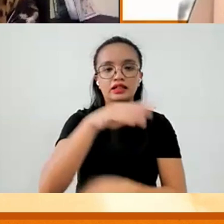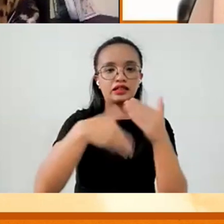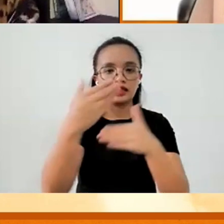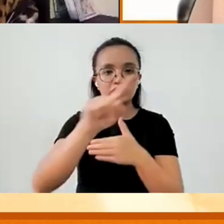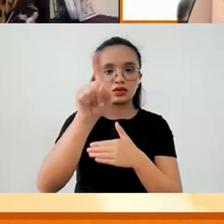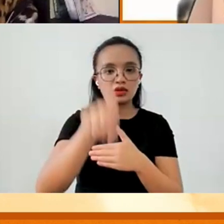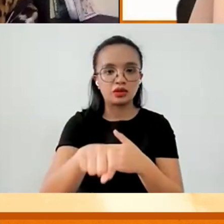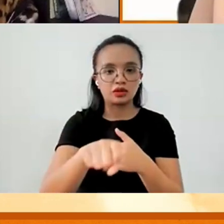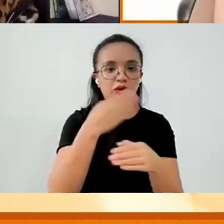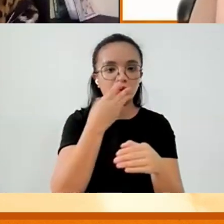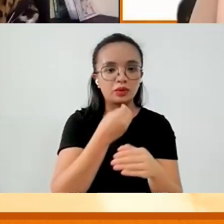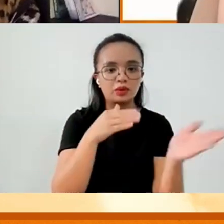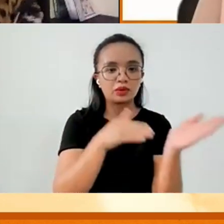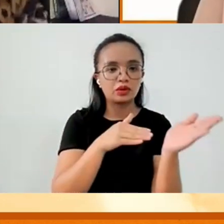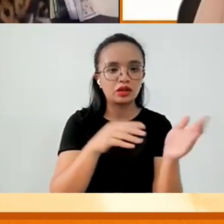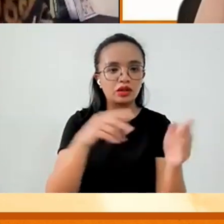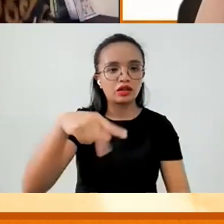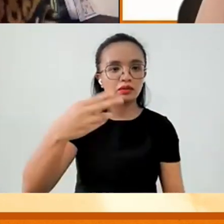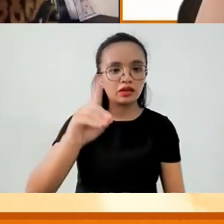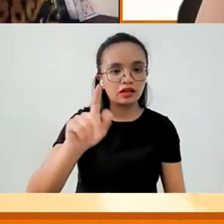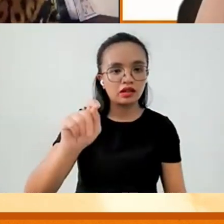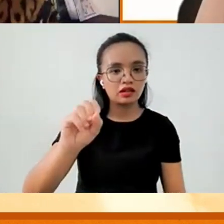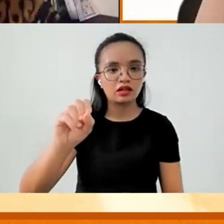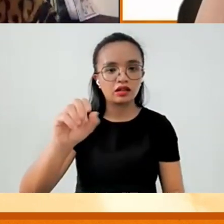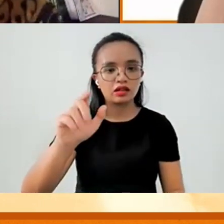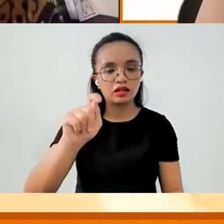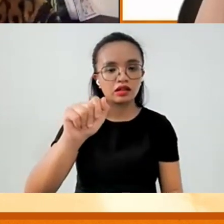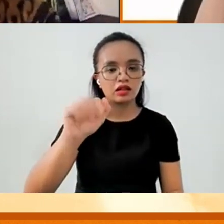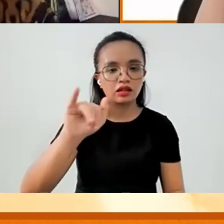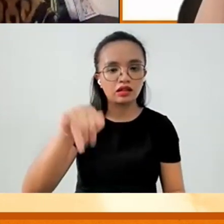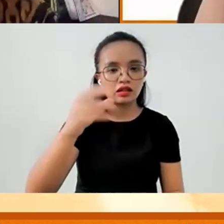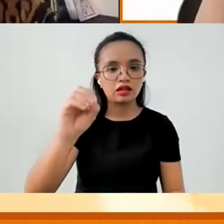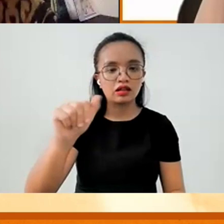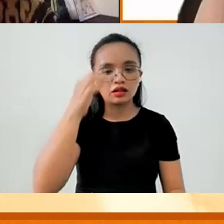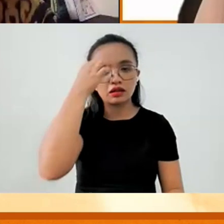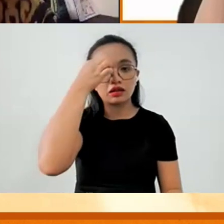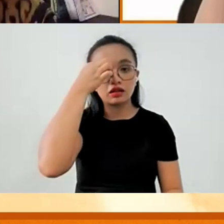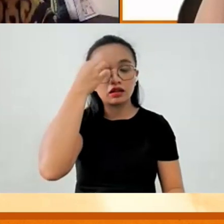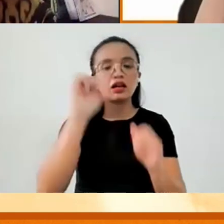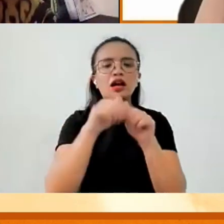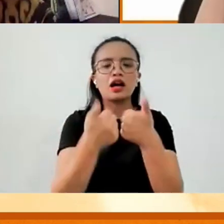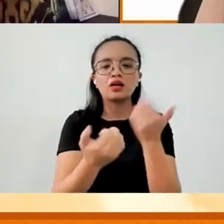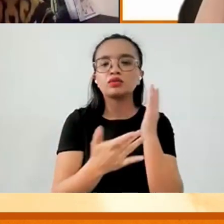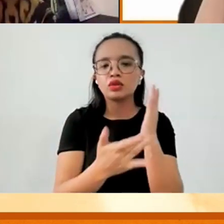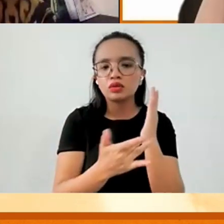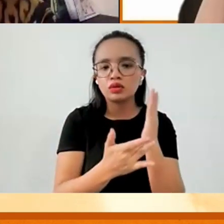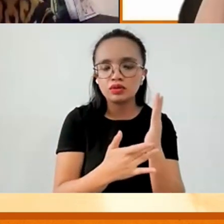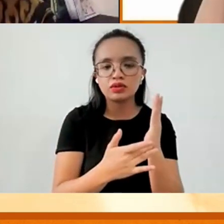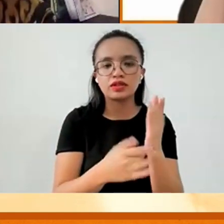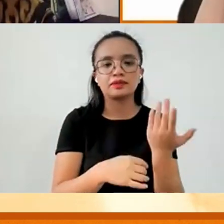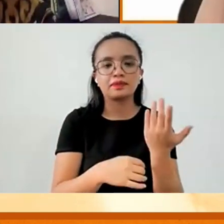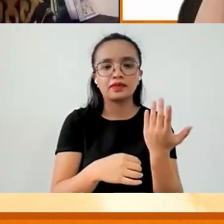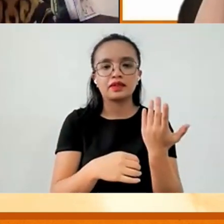to direct to Dr. Taroja. So the question is from Christian. How can technology and digital platforms